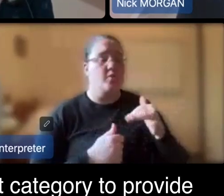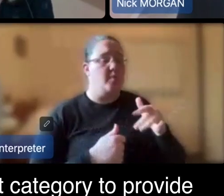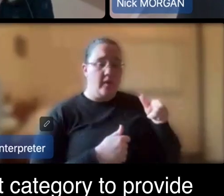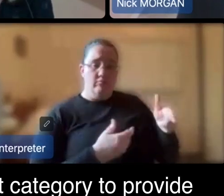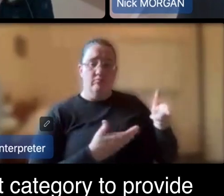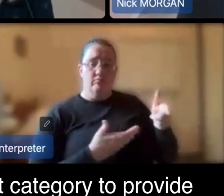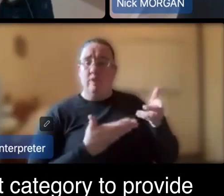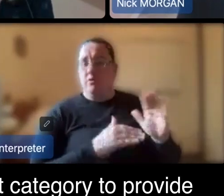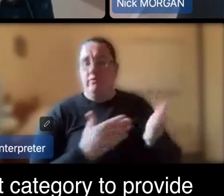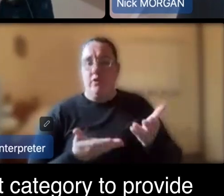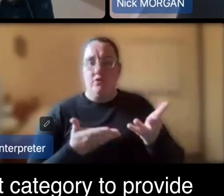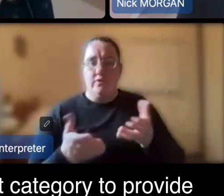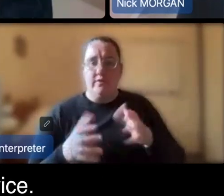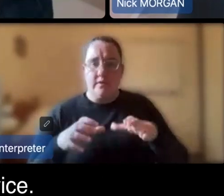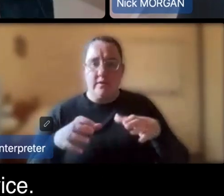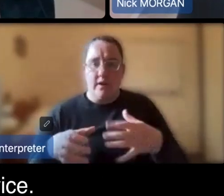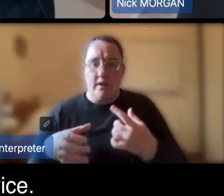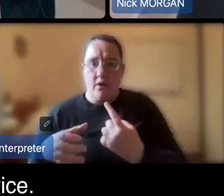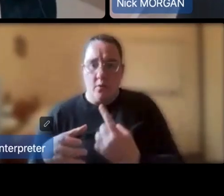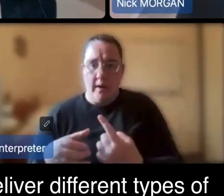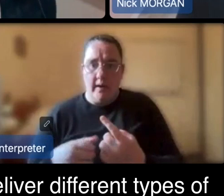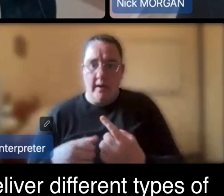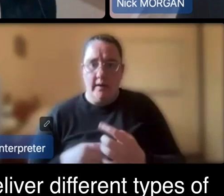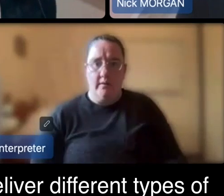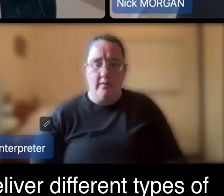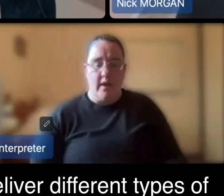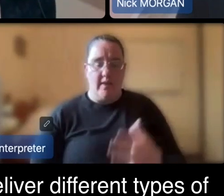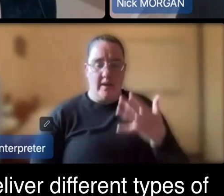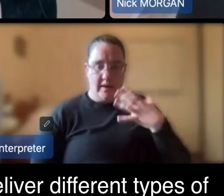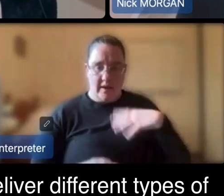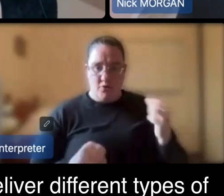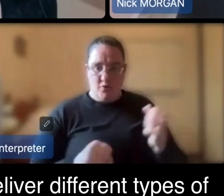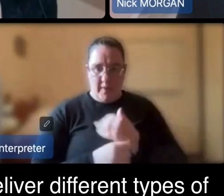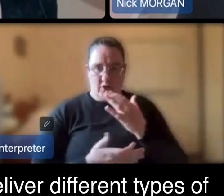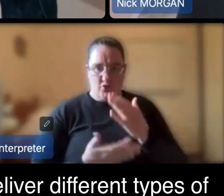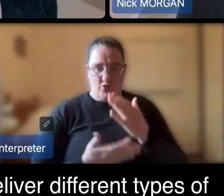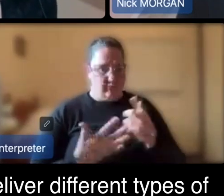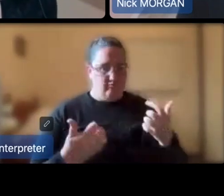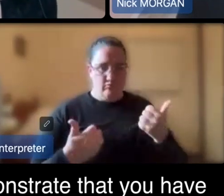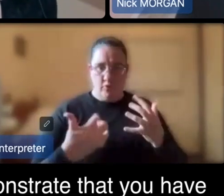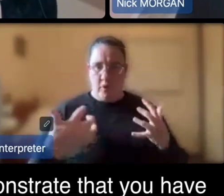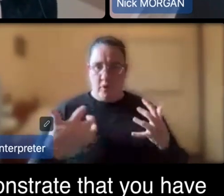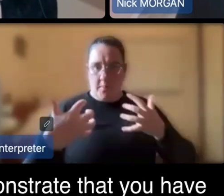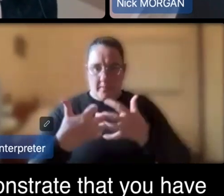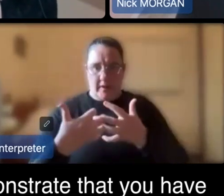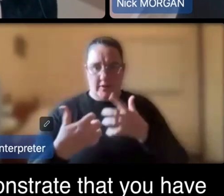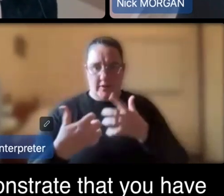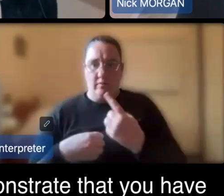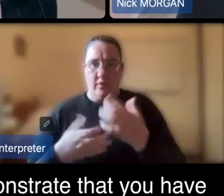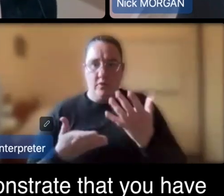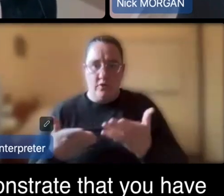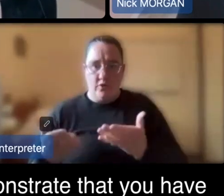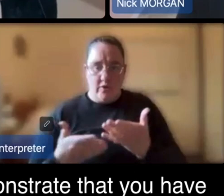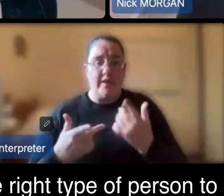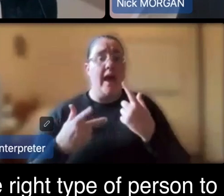then you'll be registered into that category to provide that service. If you want to register to deliver different types of service, you'll have to demonstrate